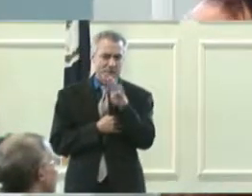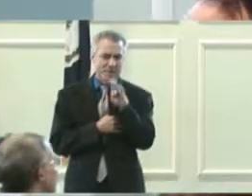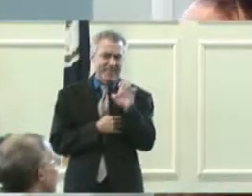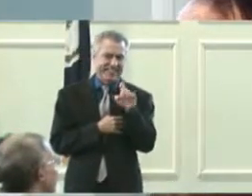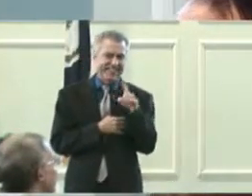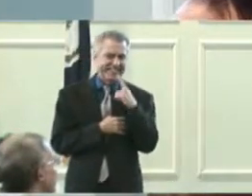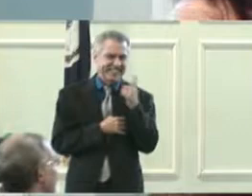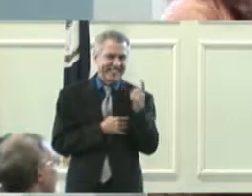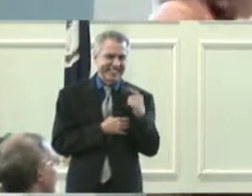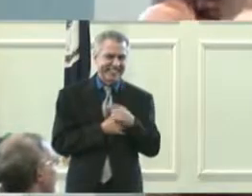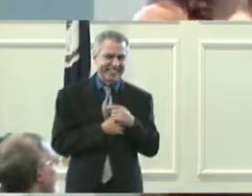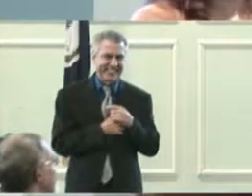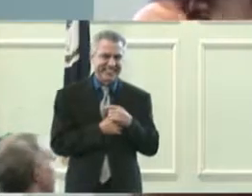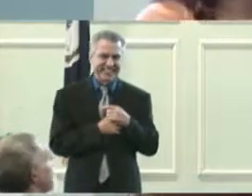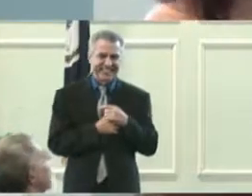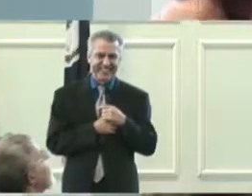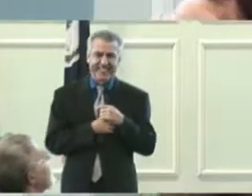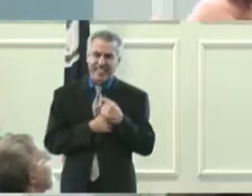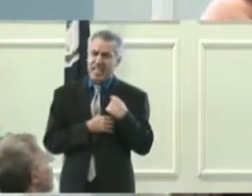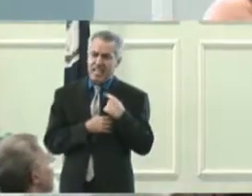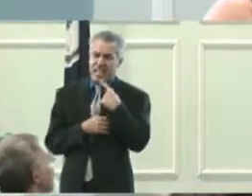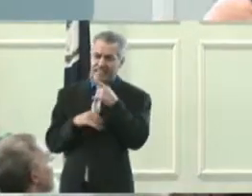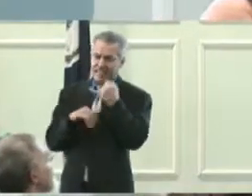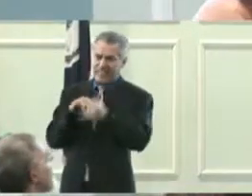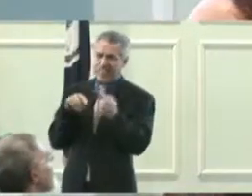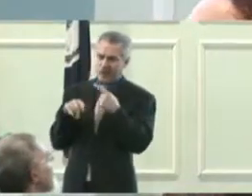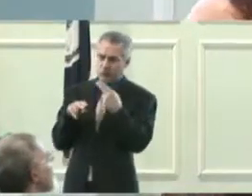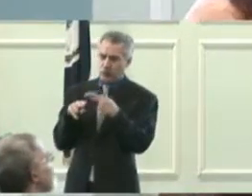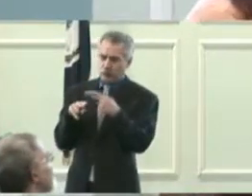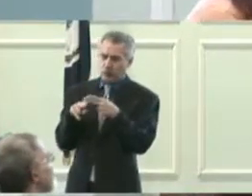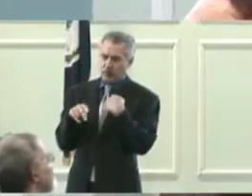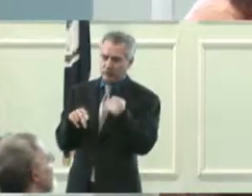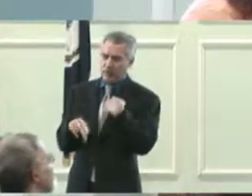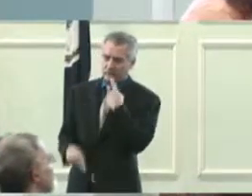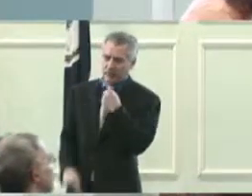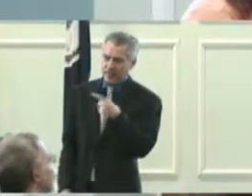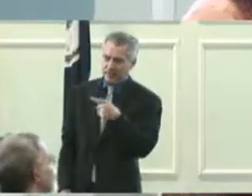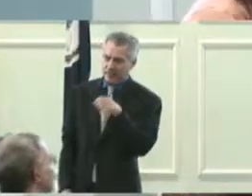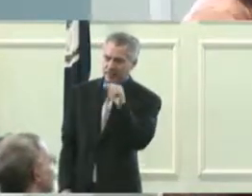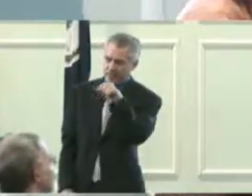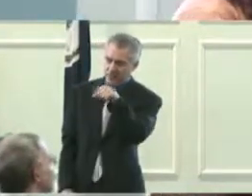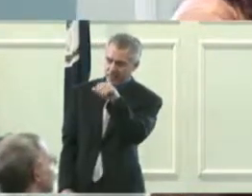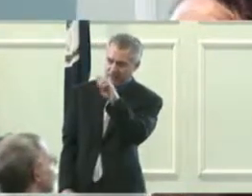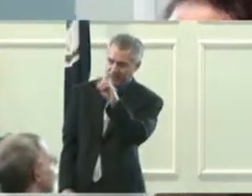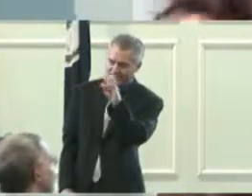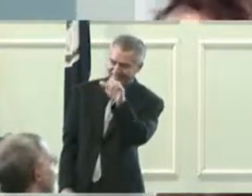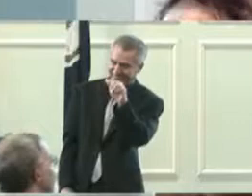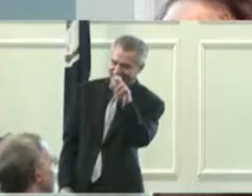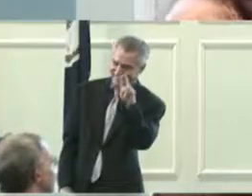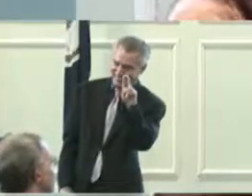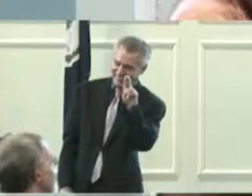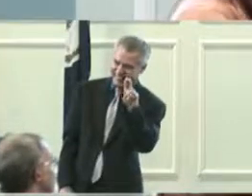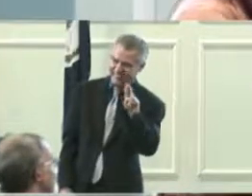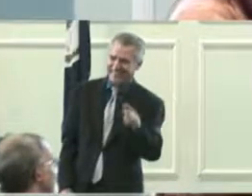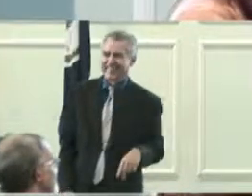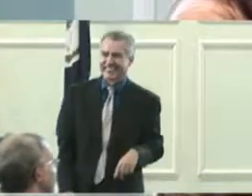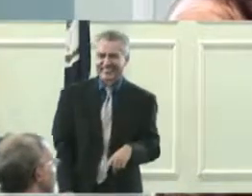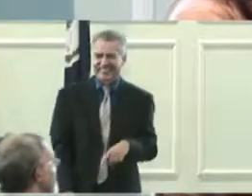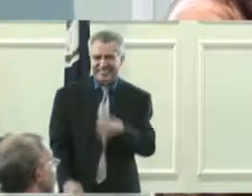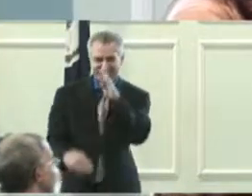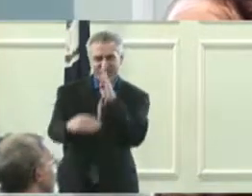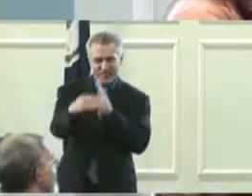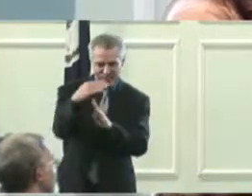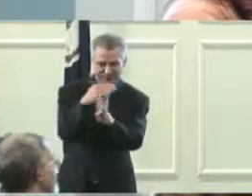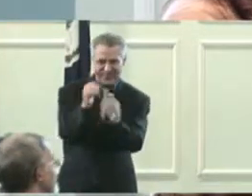Notice I said yes, dear. You know that's a good thing to say. Amen. So. Sonia,